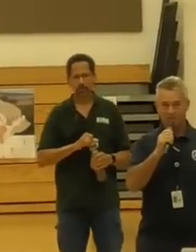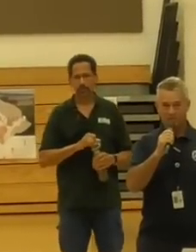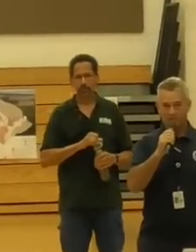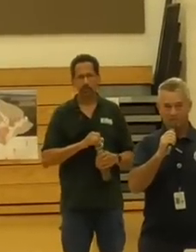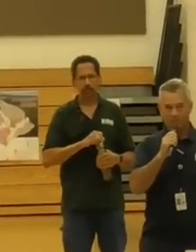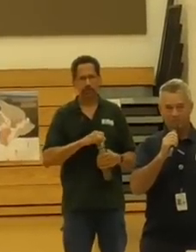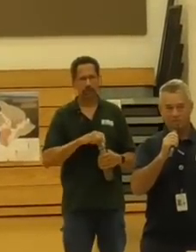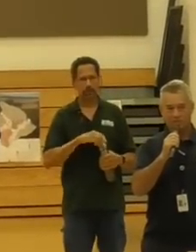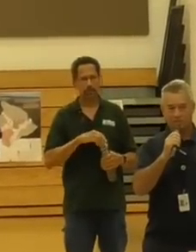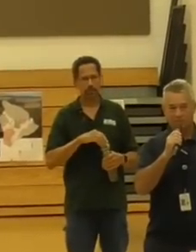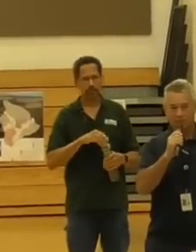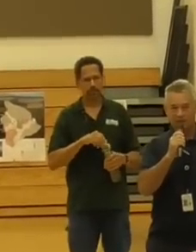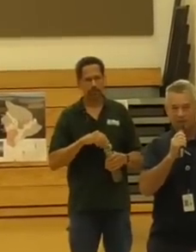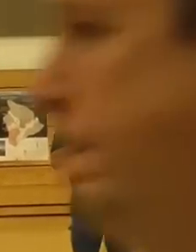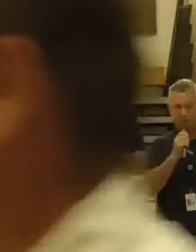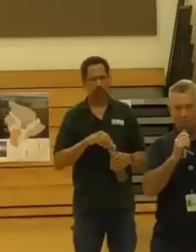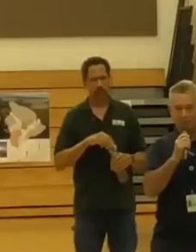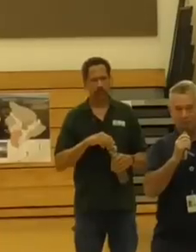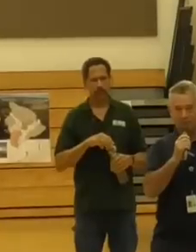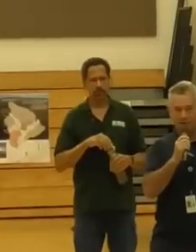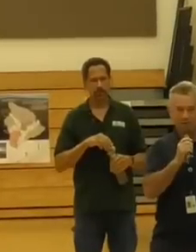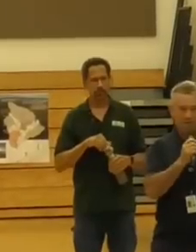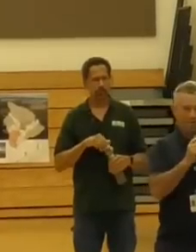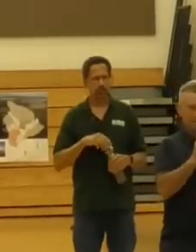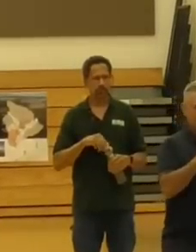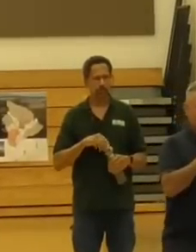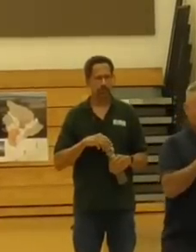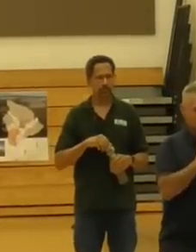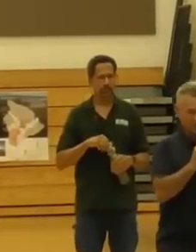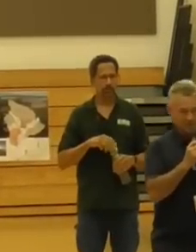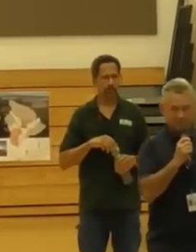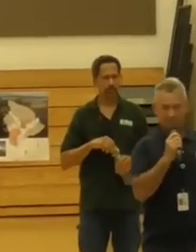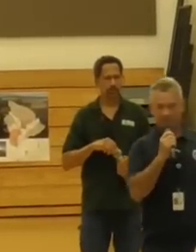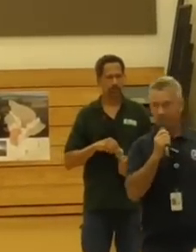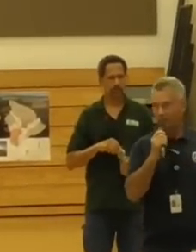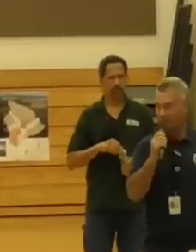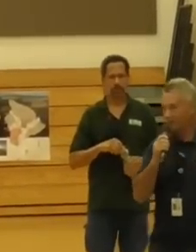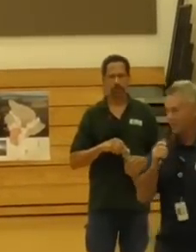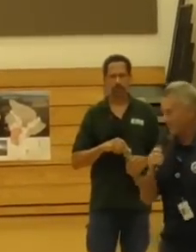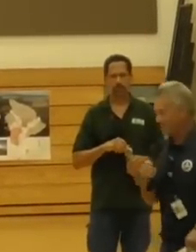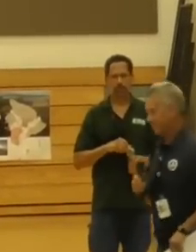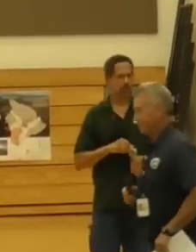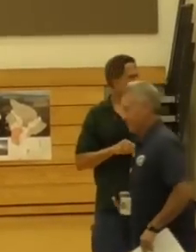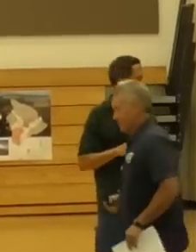and you, give us a faith to open up this discussion tonight.